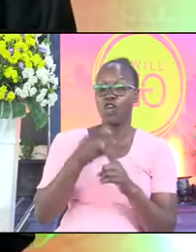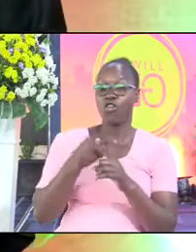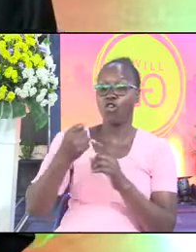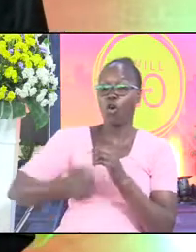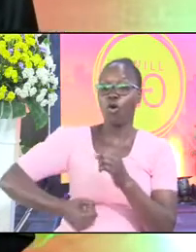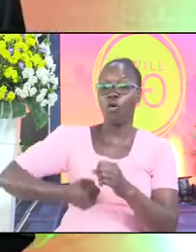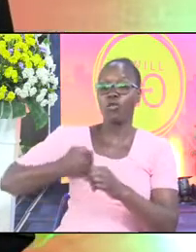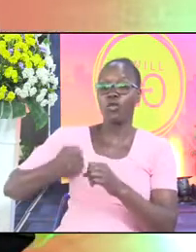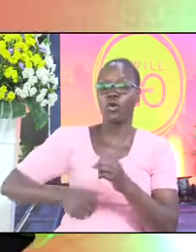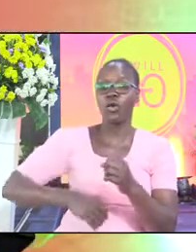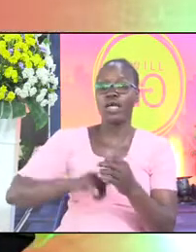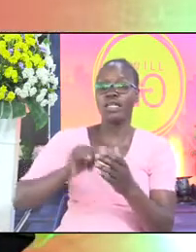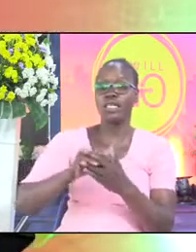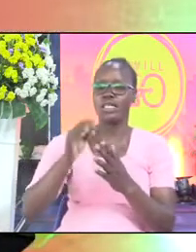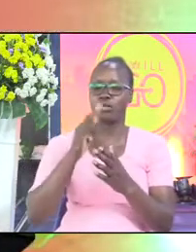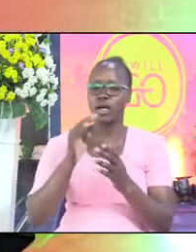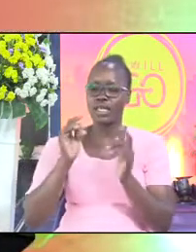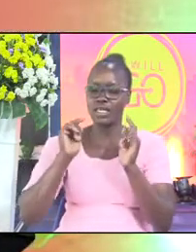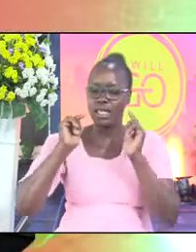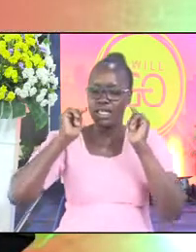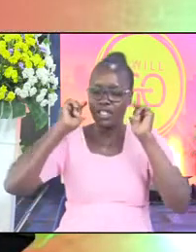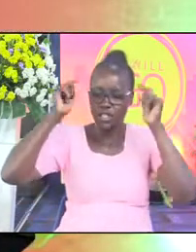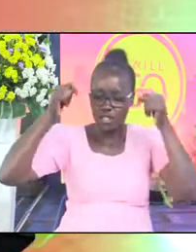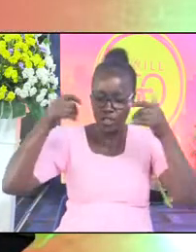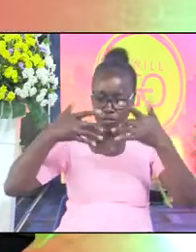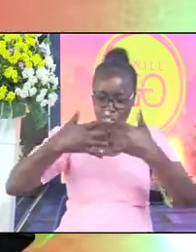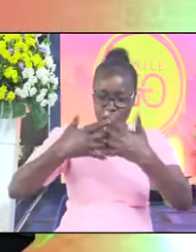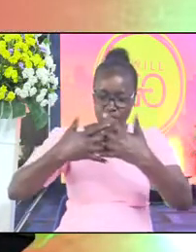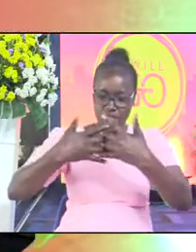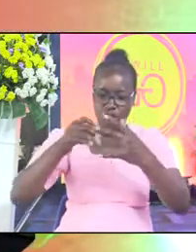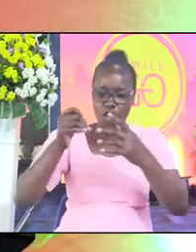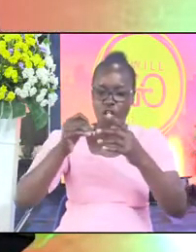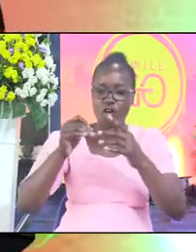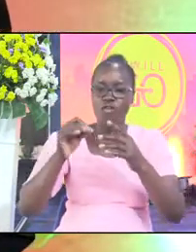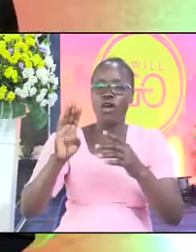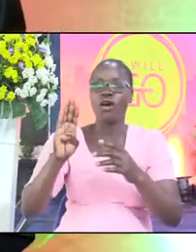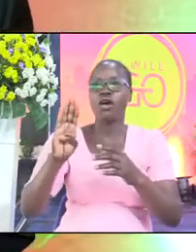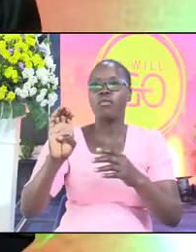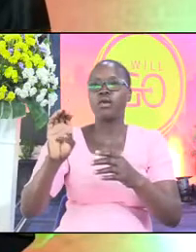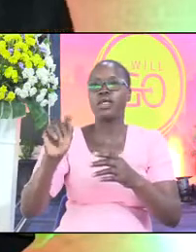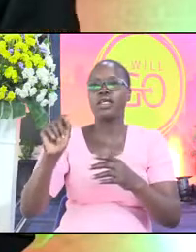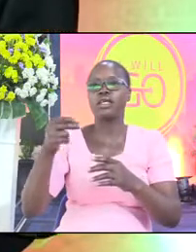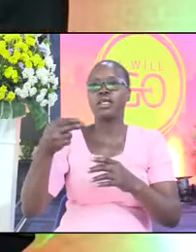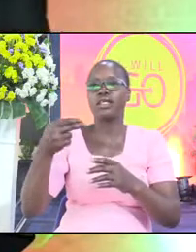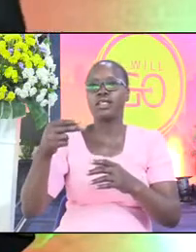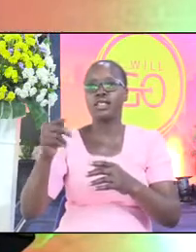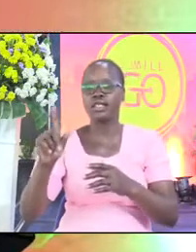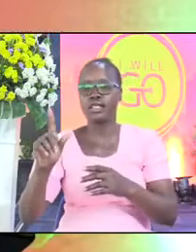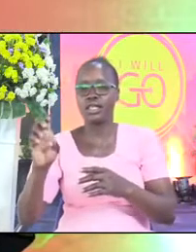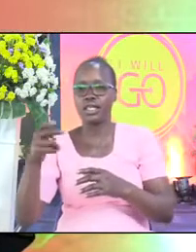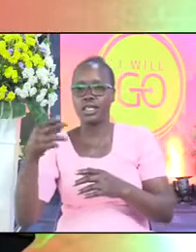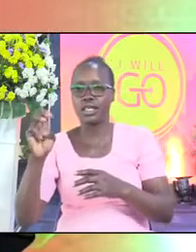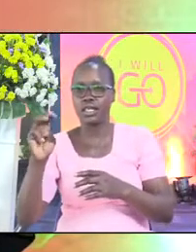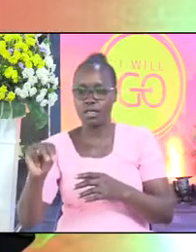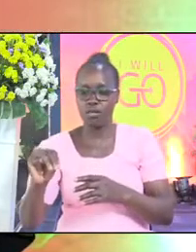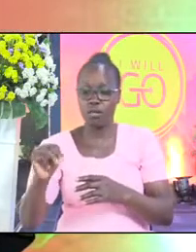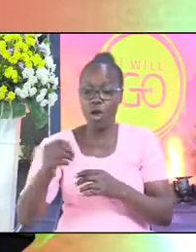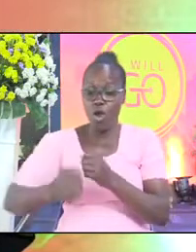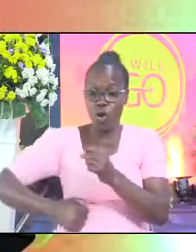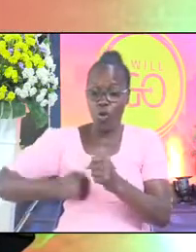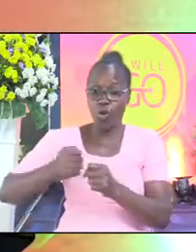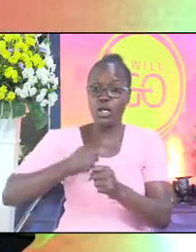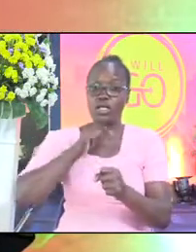the well that is by the sheep gate of Bethlehem." Wells, my brothers and sisters